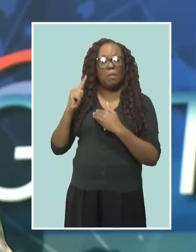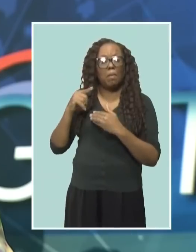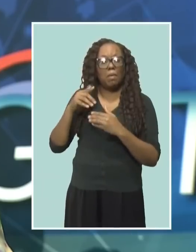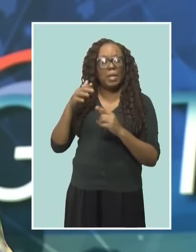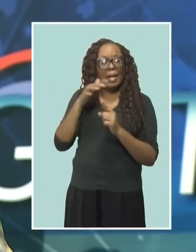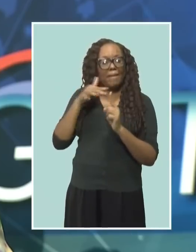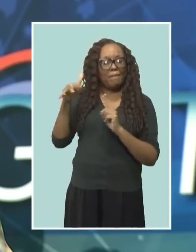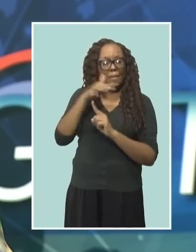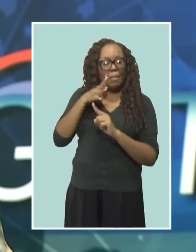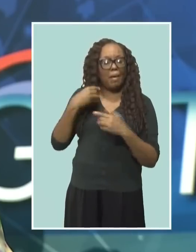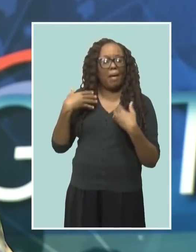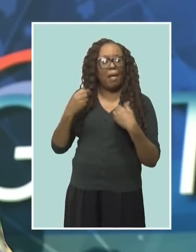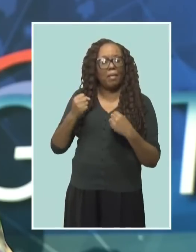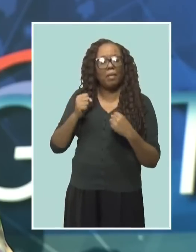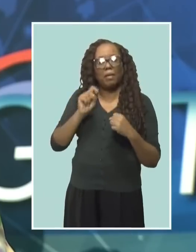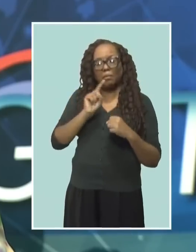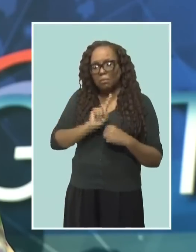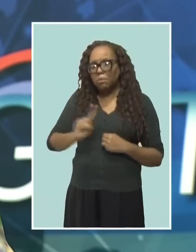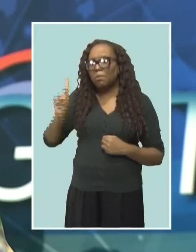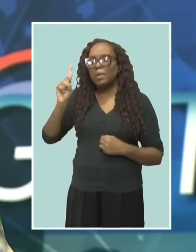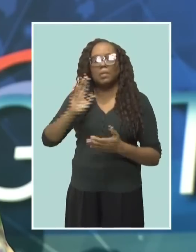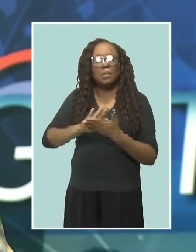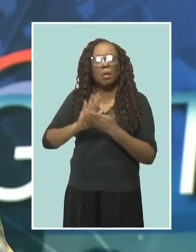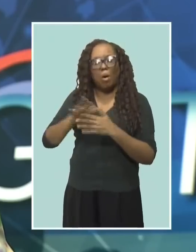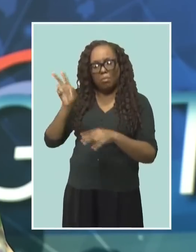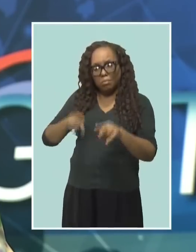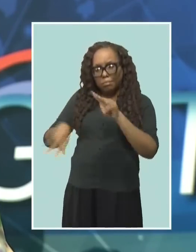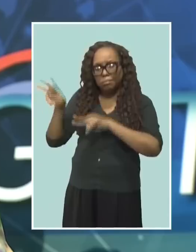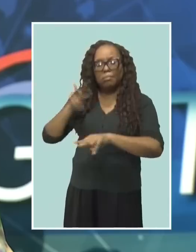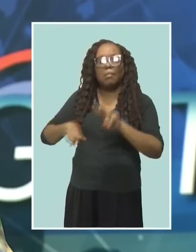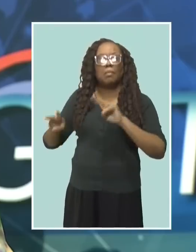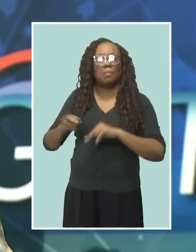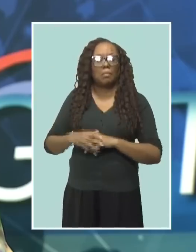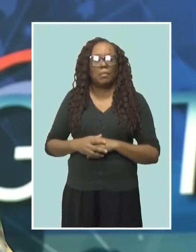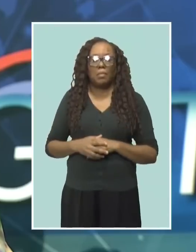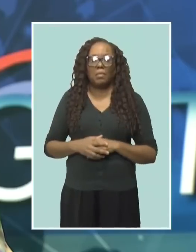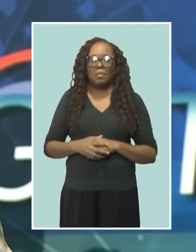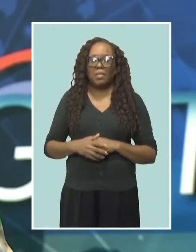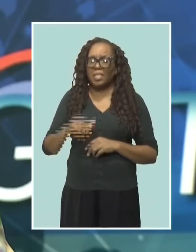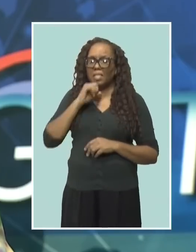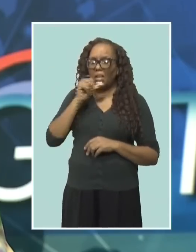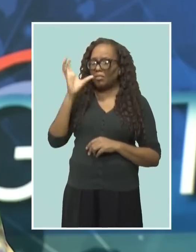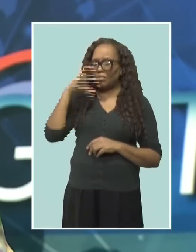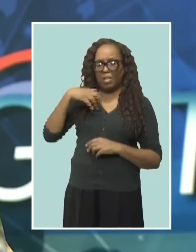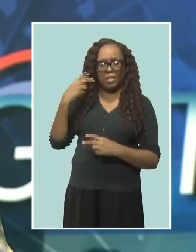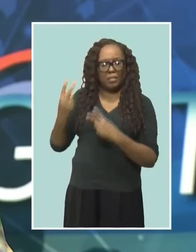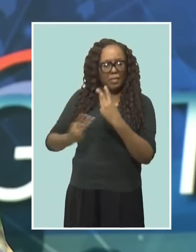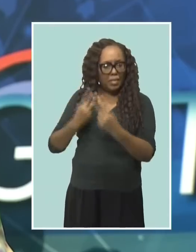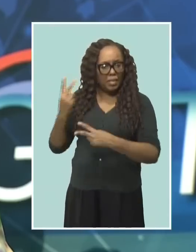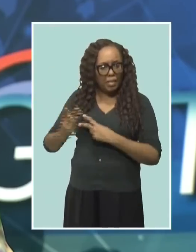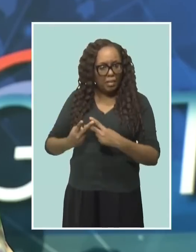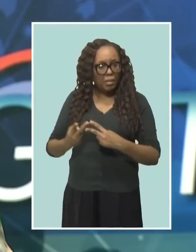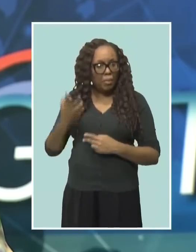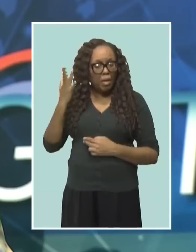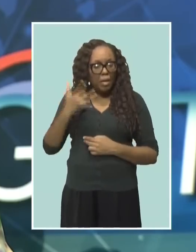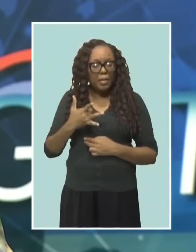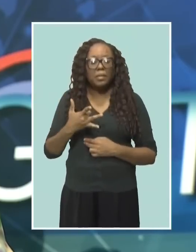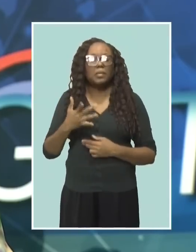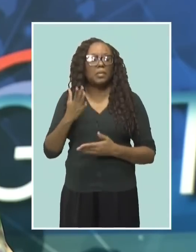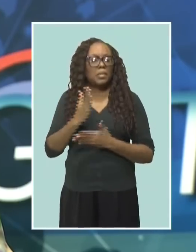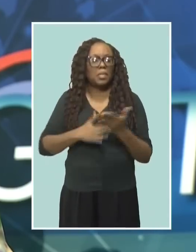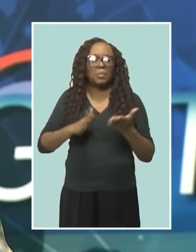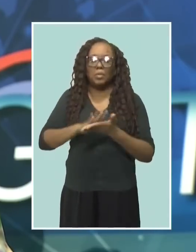institution to investigate the matter. He says the ministry's visit is not unusual since it usually responds to